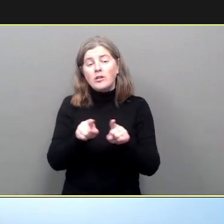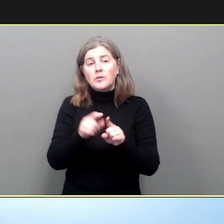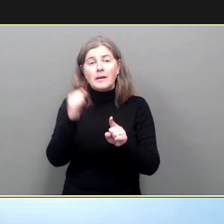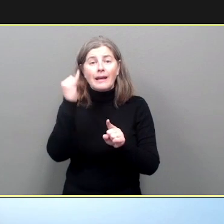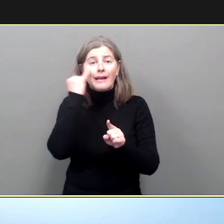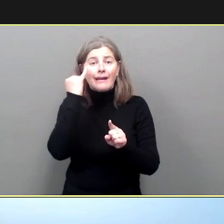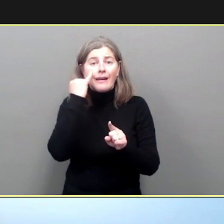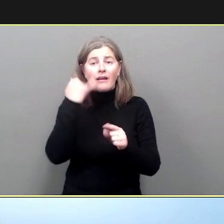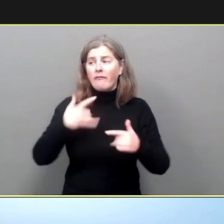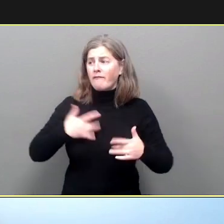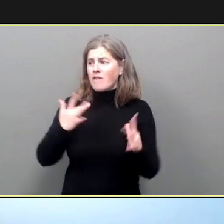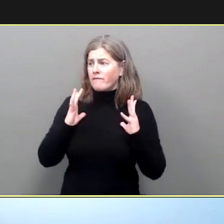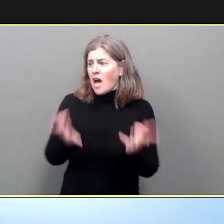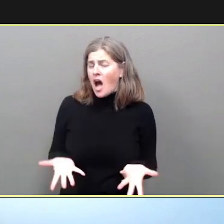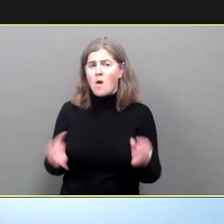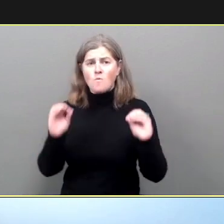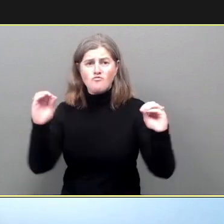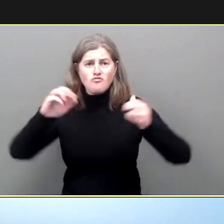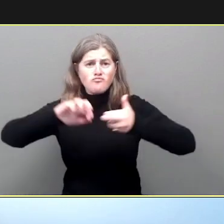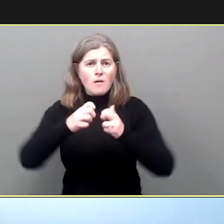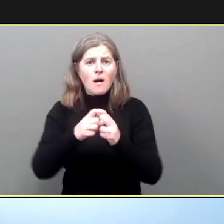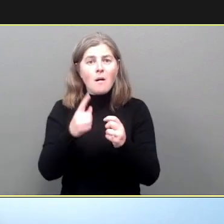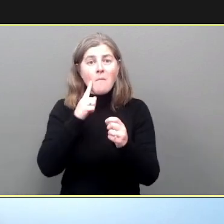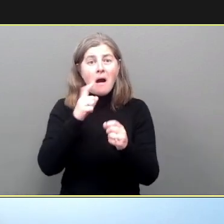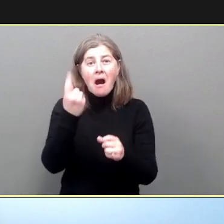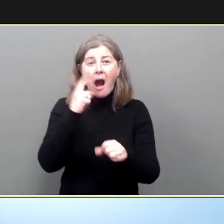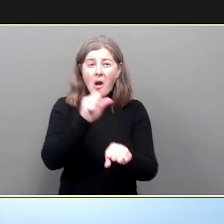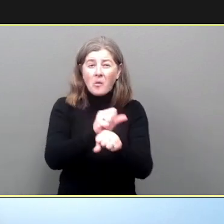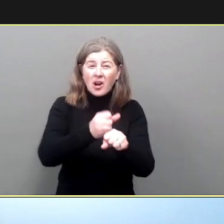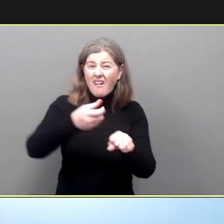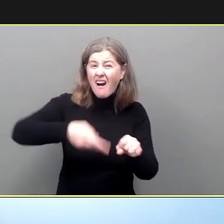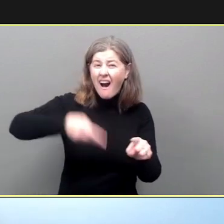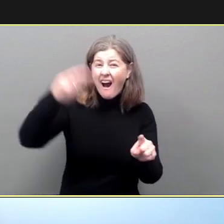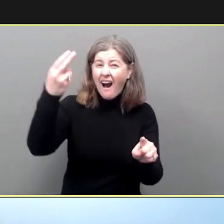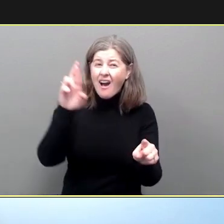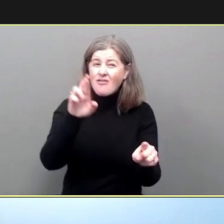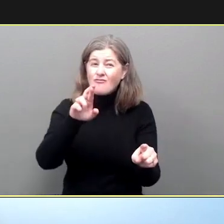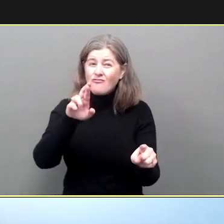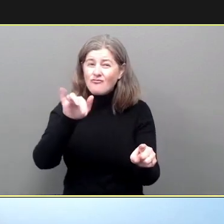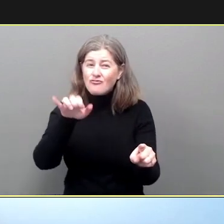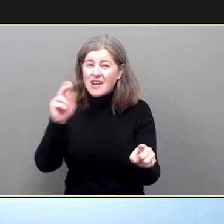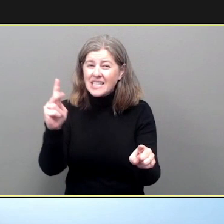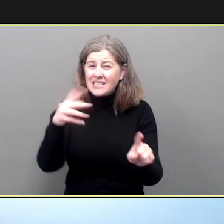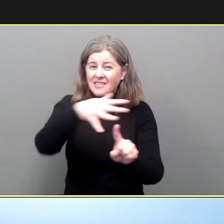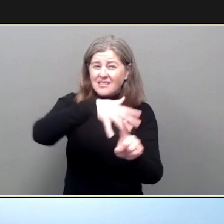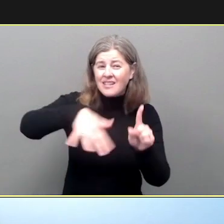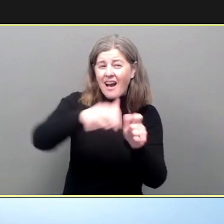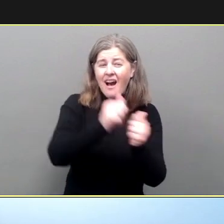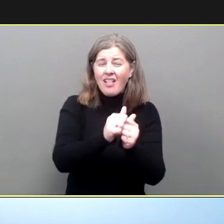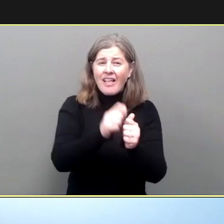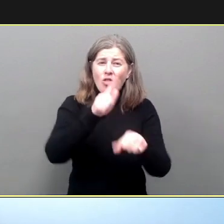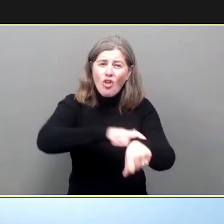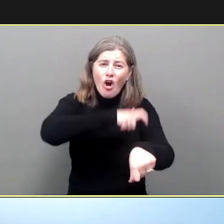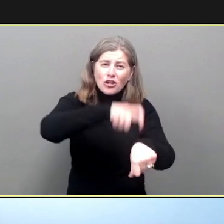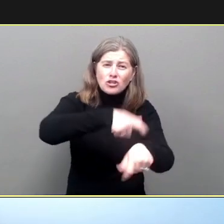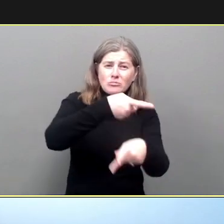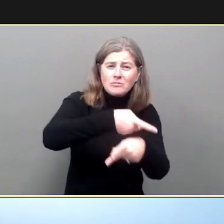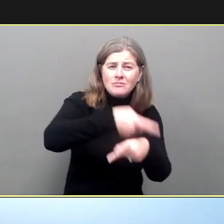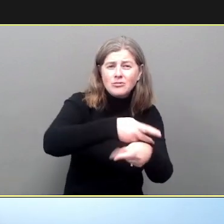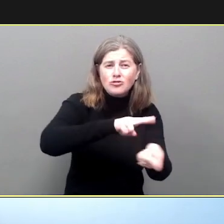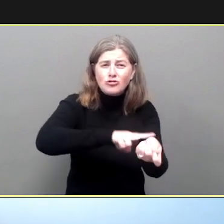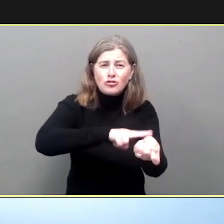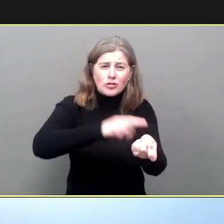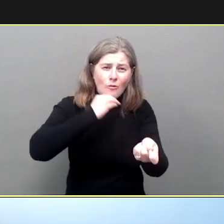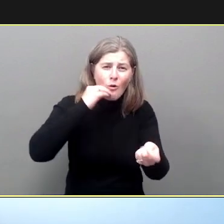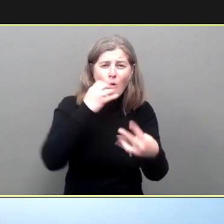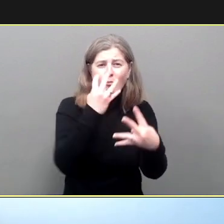are asymptomatic but that work in a high risk setting, such as a long-term care facility, a detention